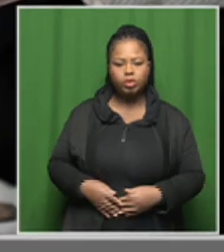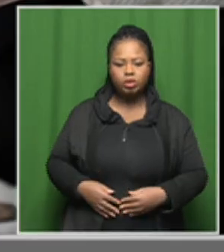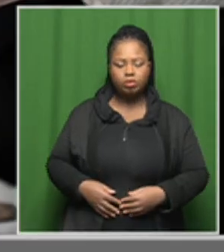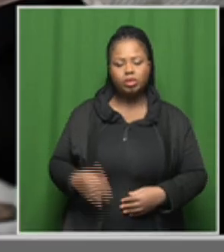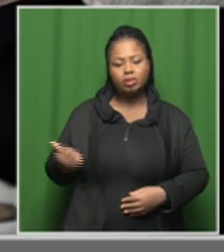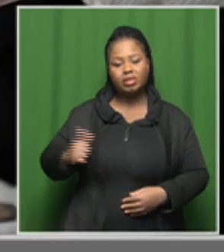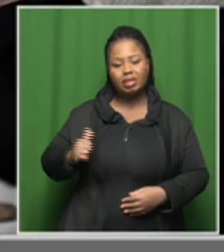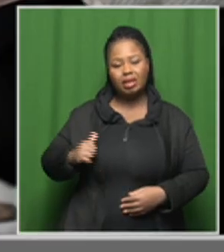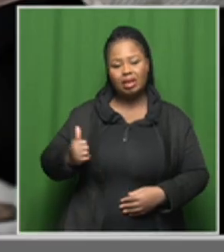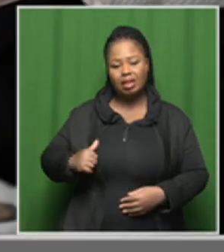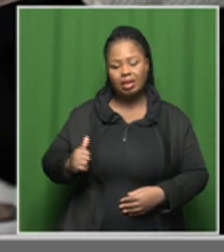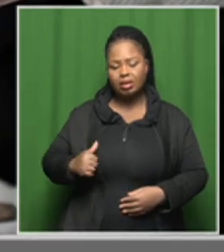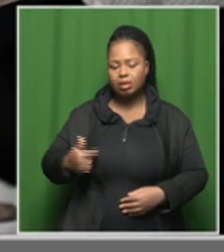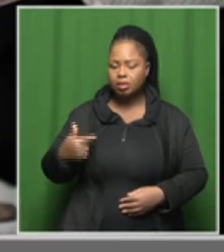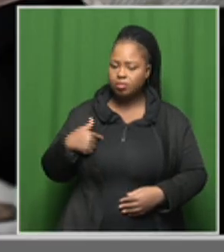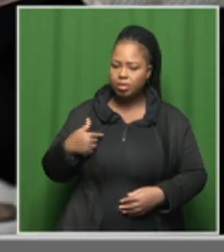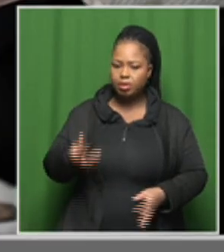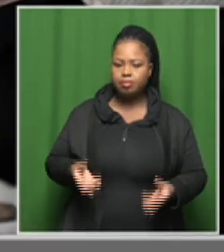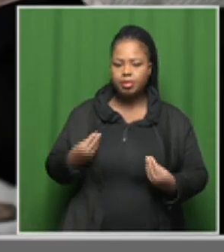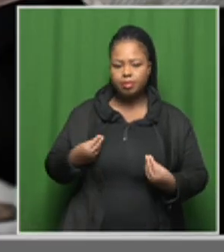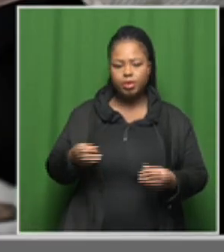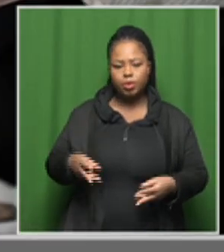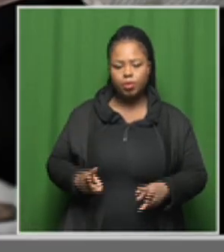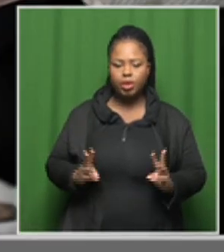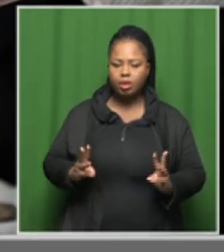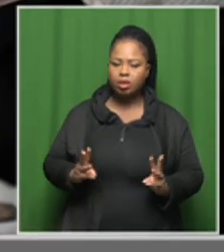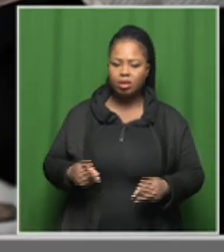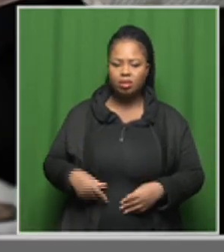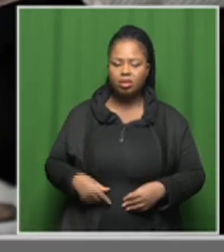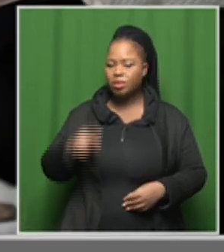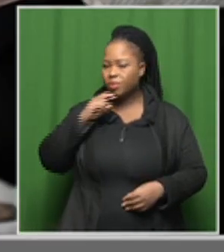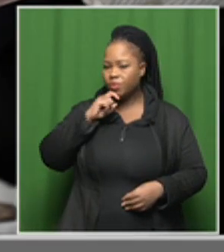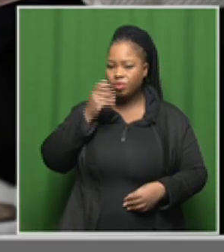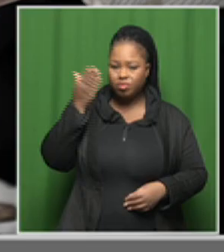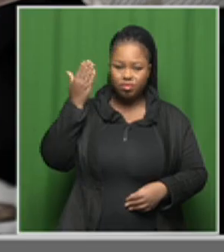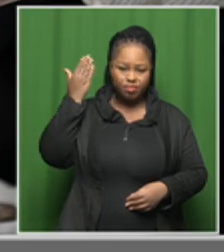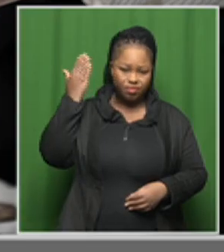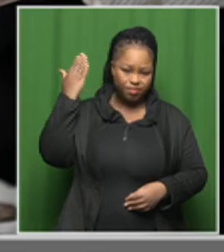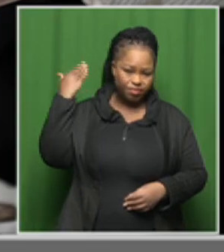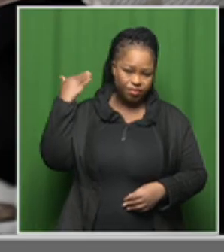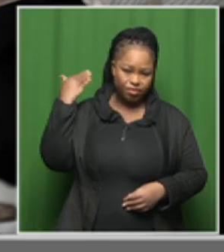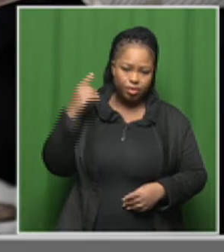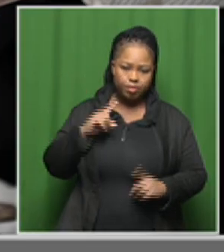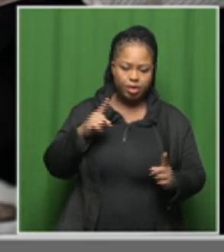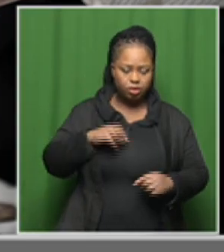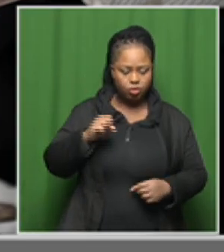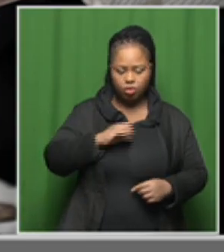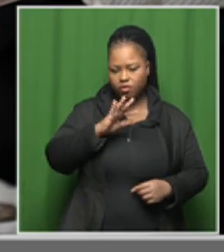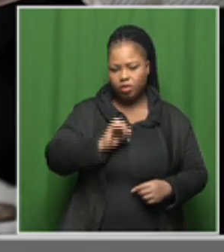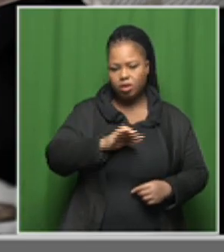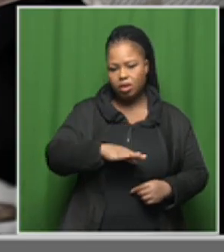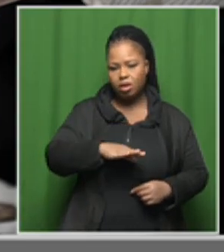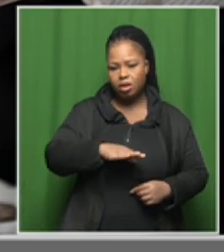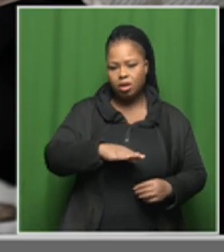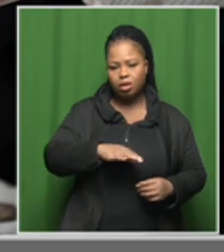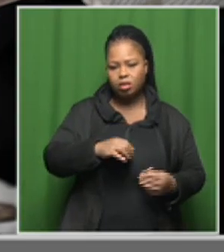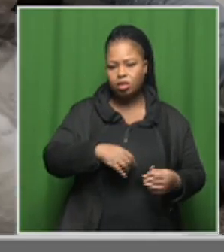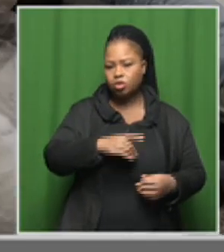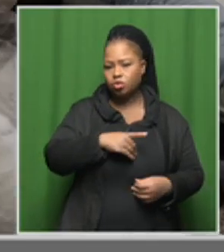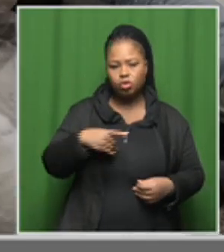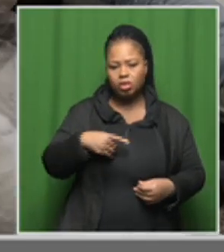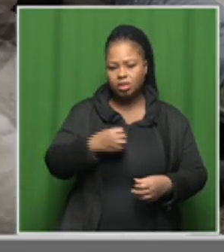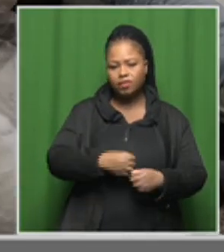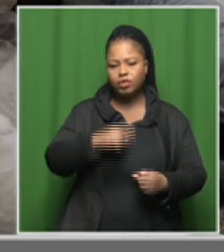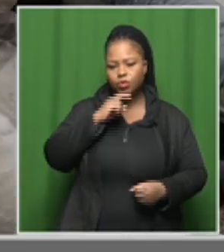to find a method that had actually been around for 50 years, but had not really been adopted yet by the medical community, which was